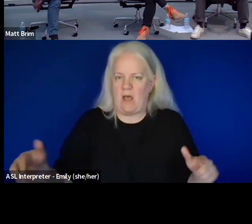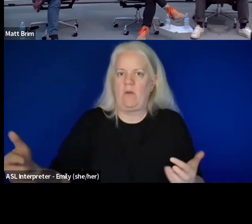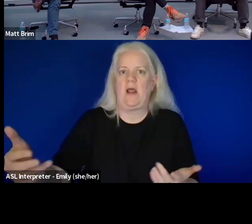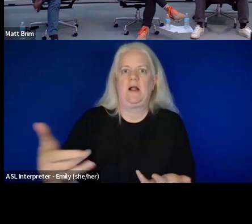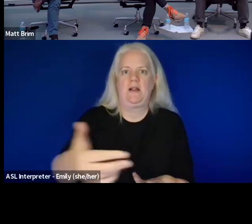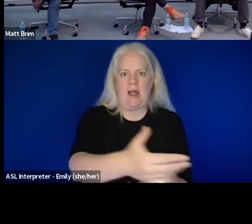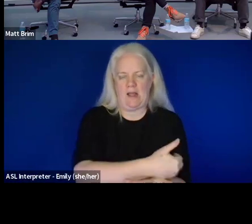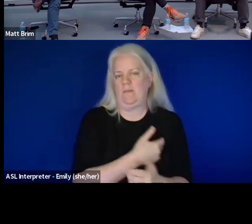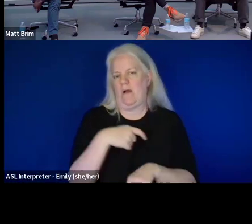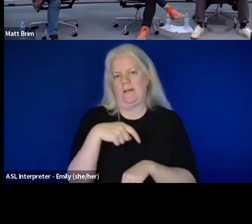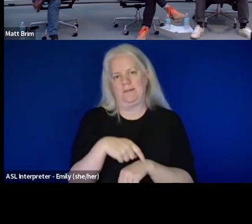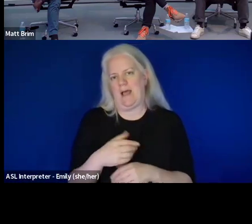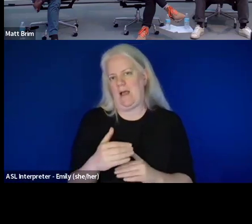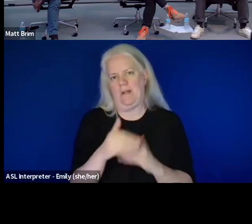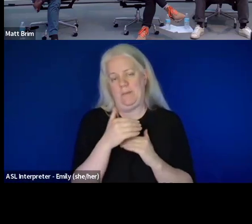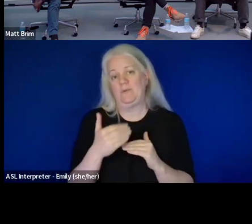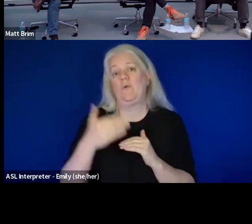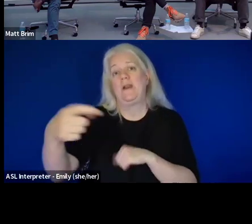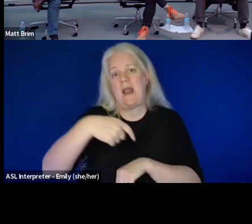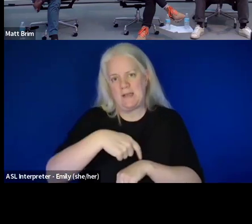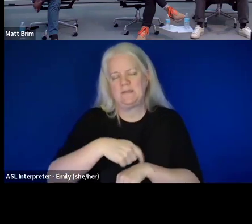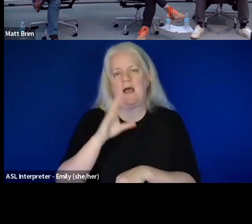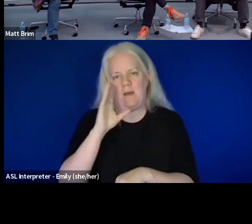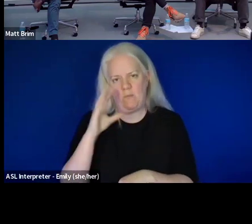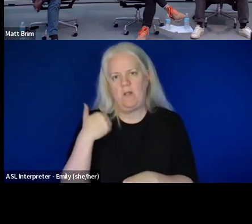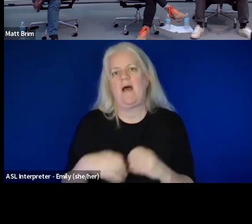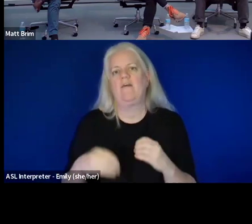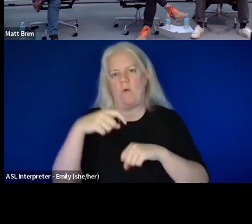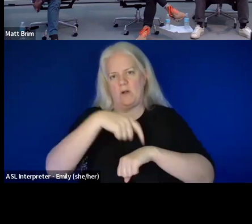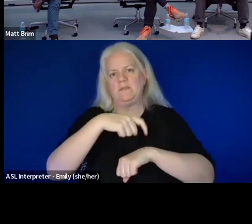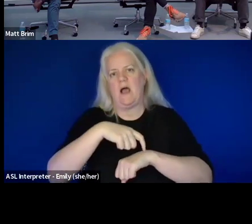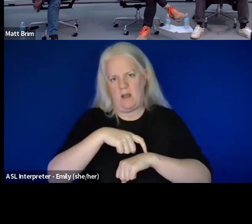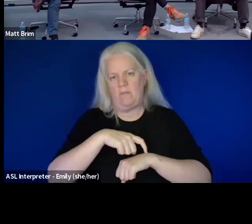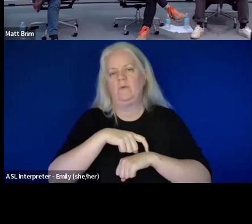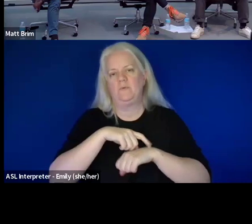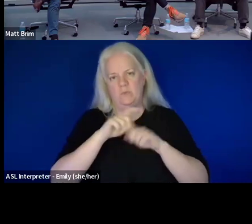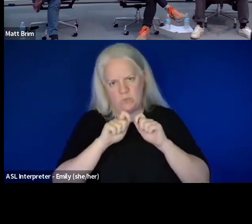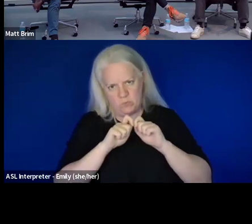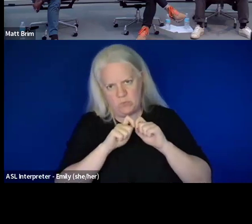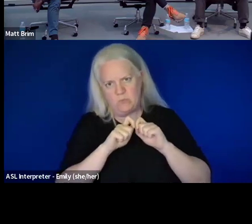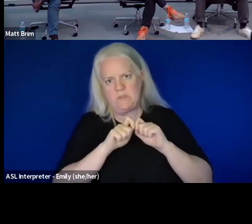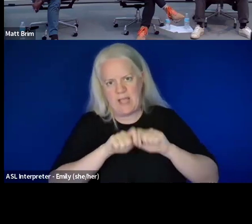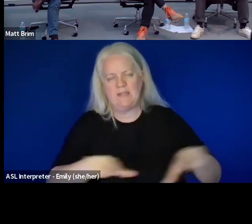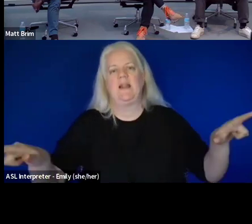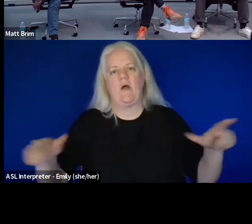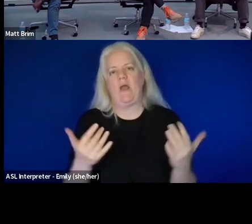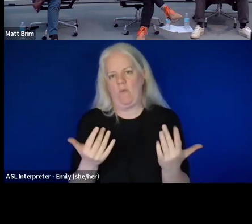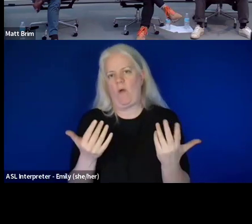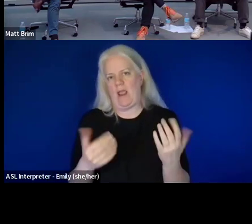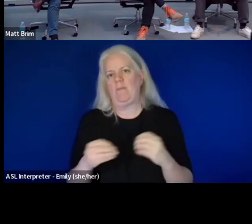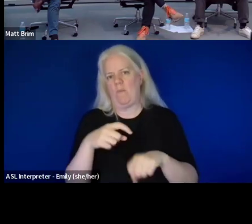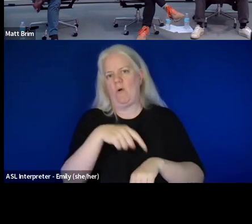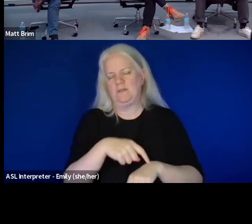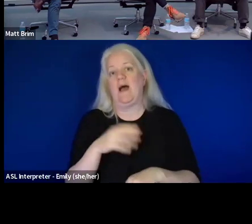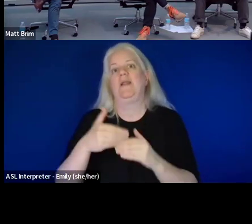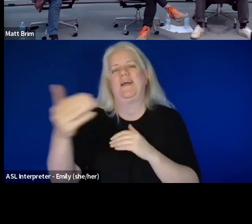efforts will give a much longer response time allowed. And then just in answer